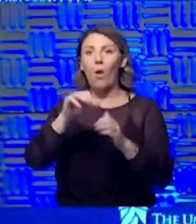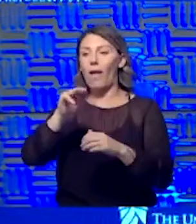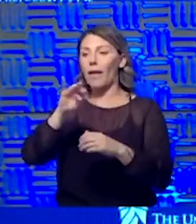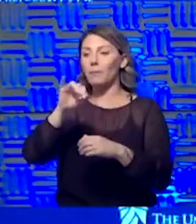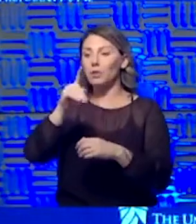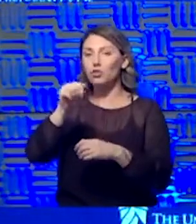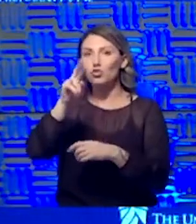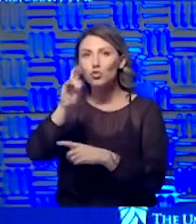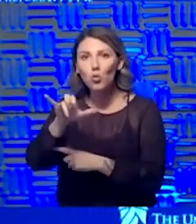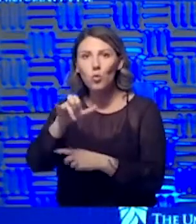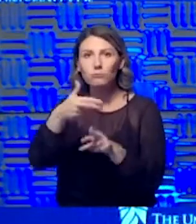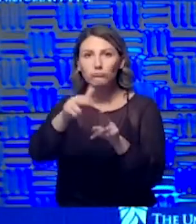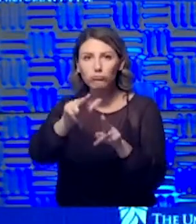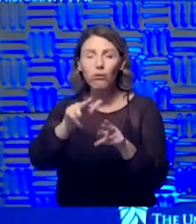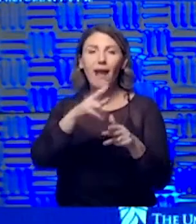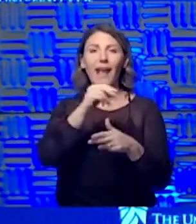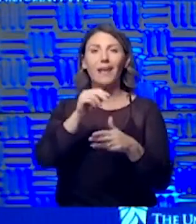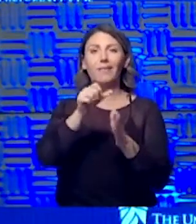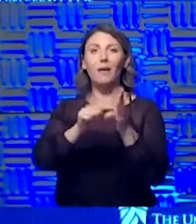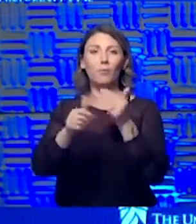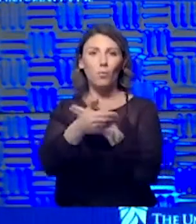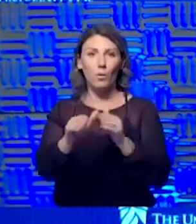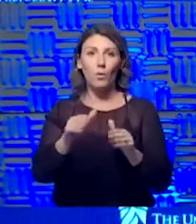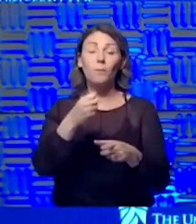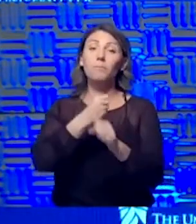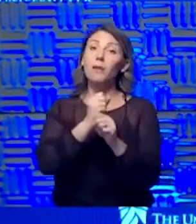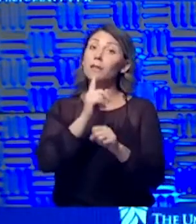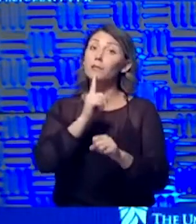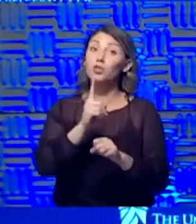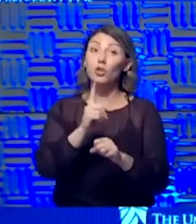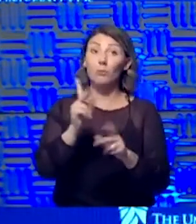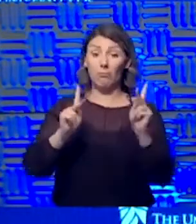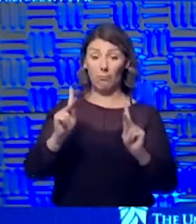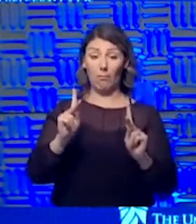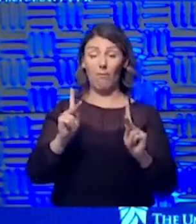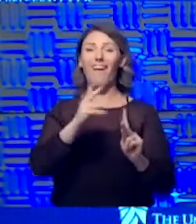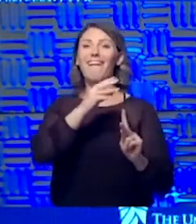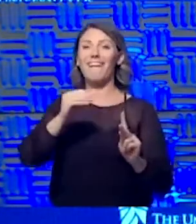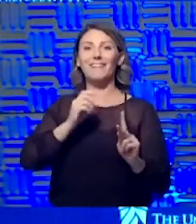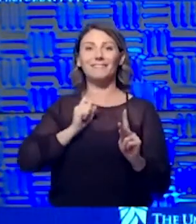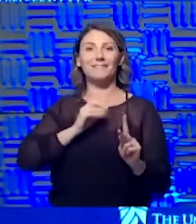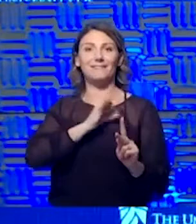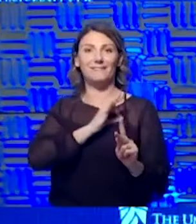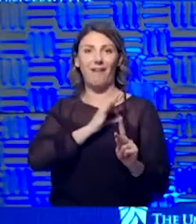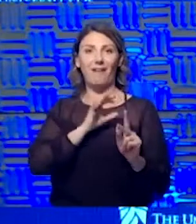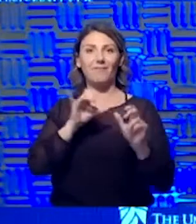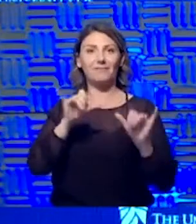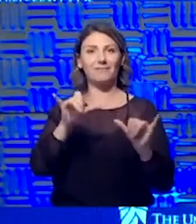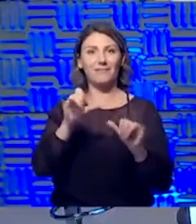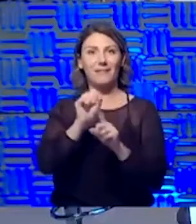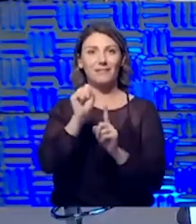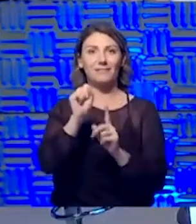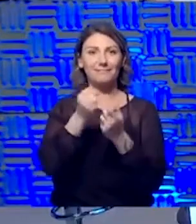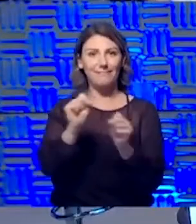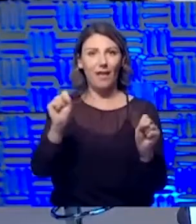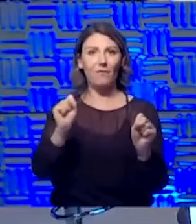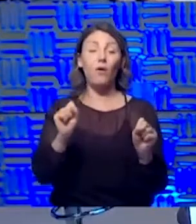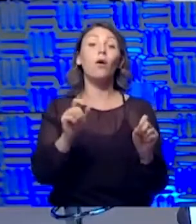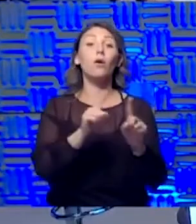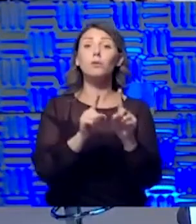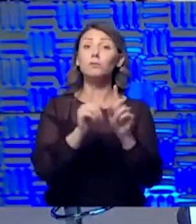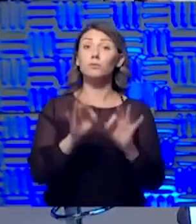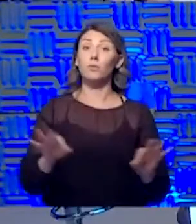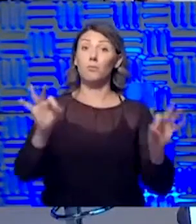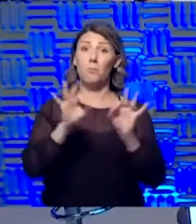room, making sure people and staff stay safe. I think it's also important to note that